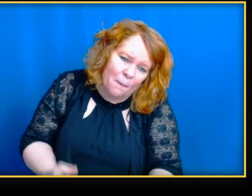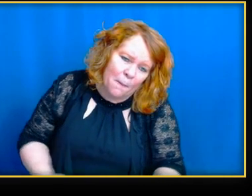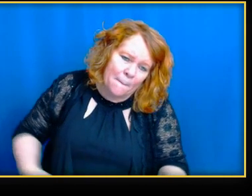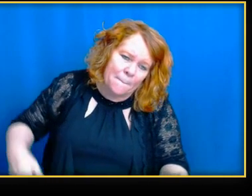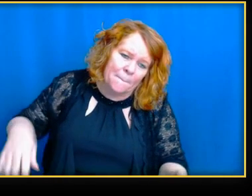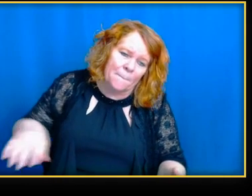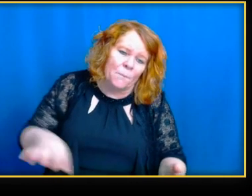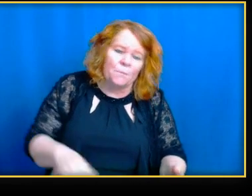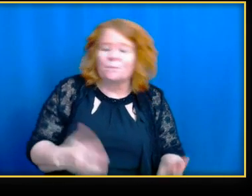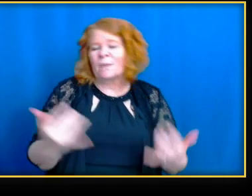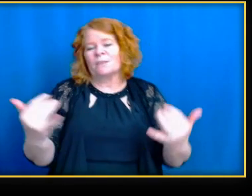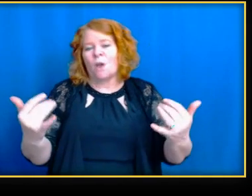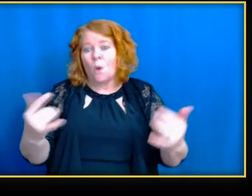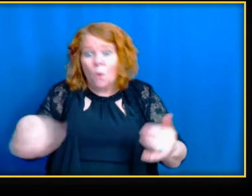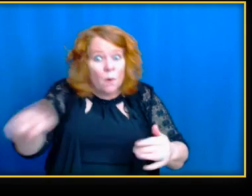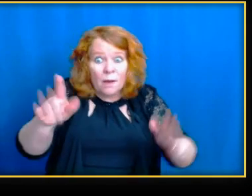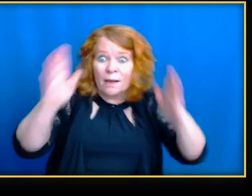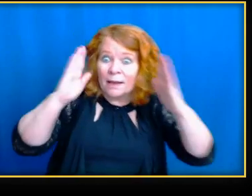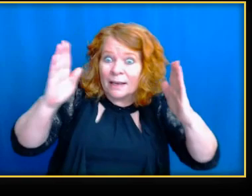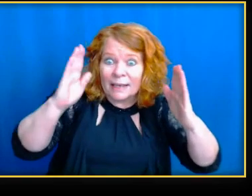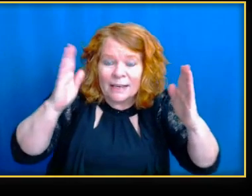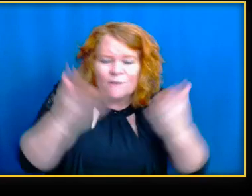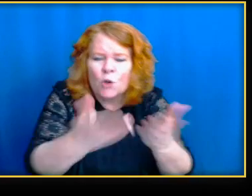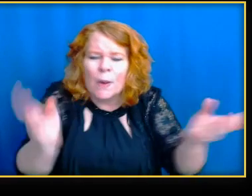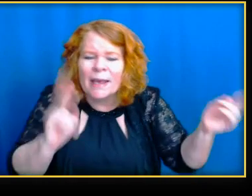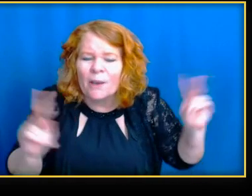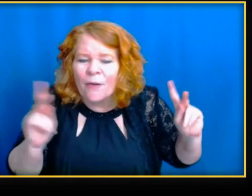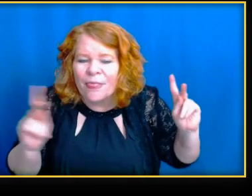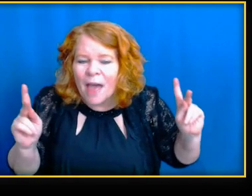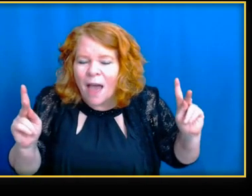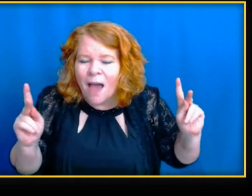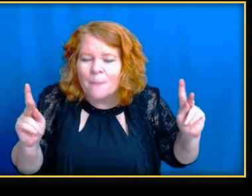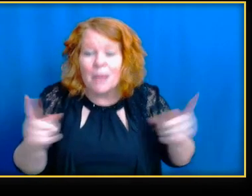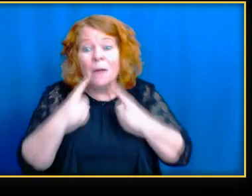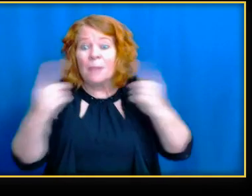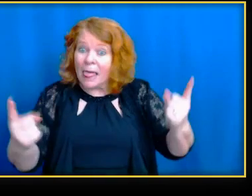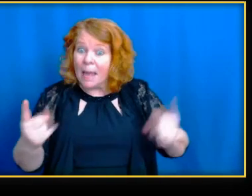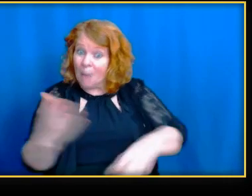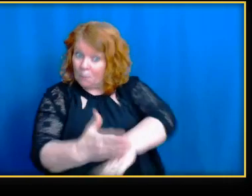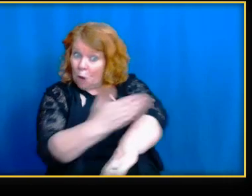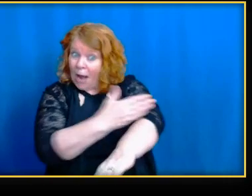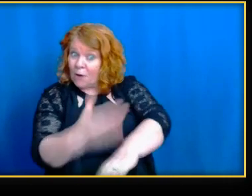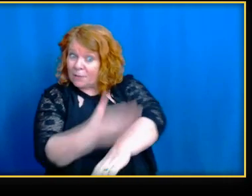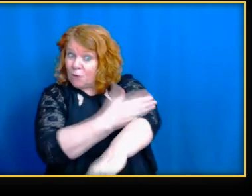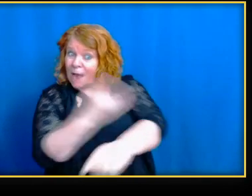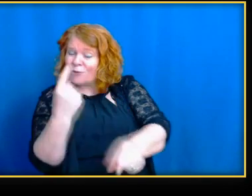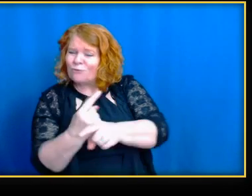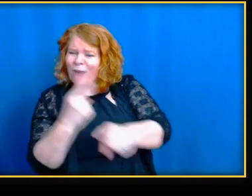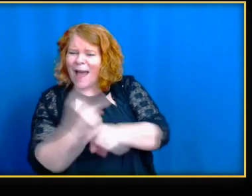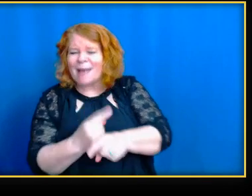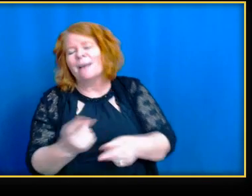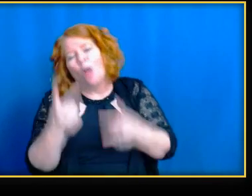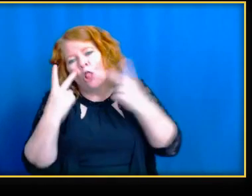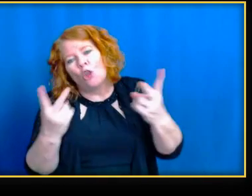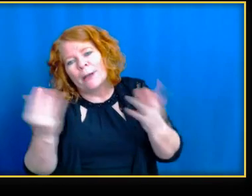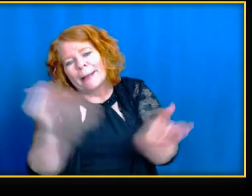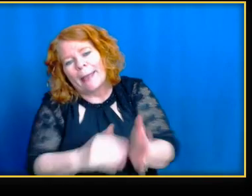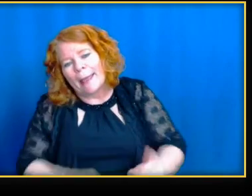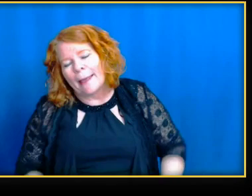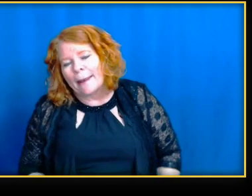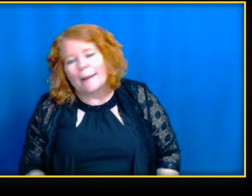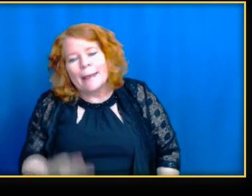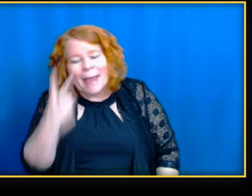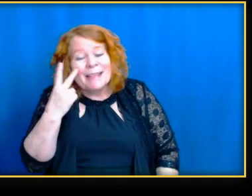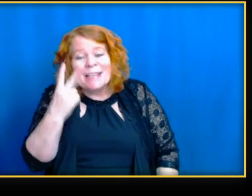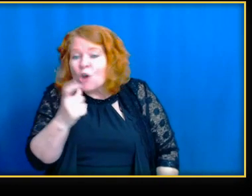So if you hear them make claims of progress, take a good look and see who isn't fair.